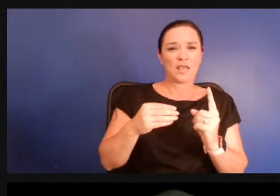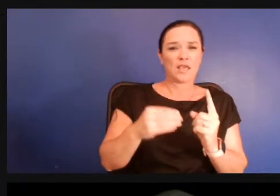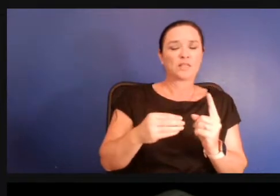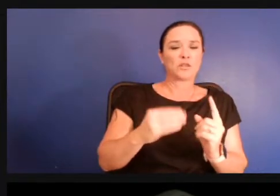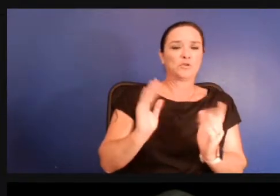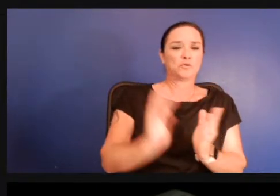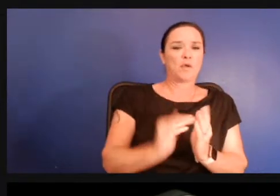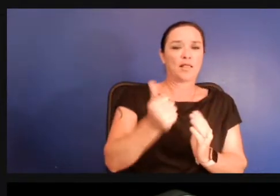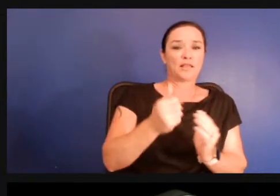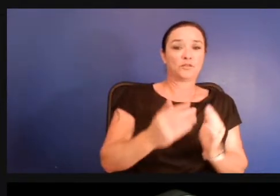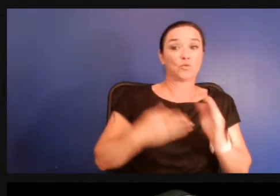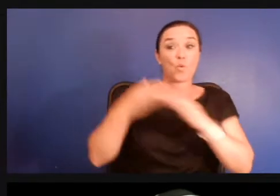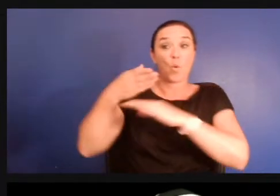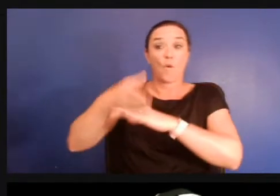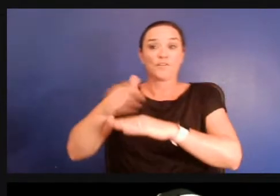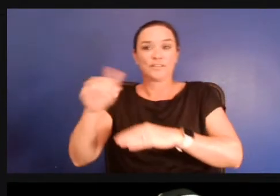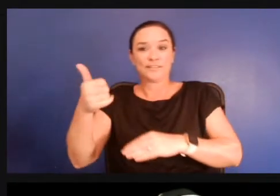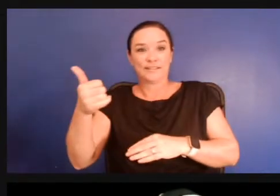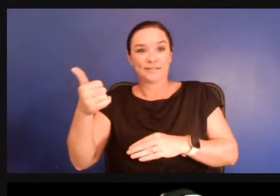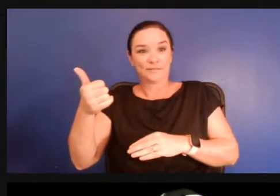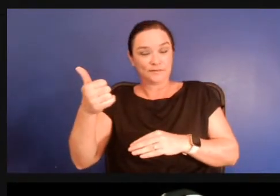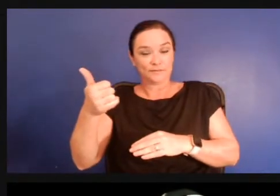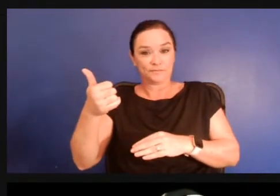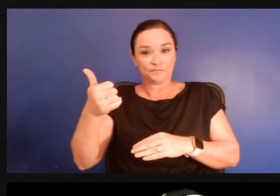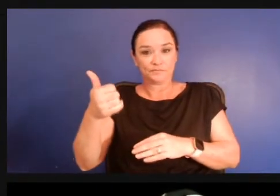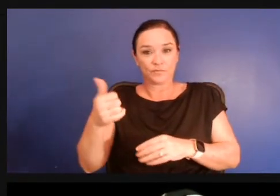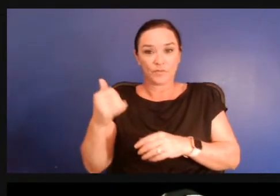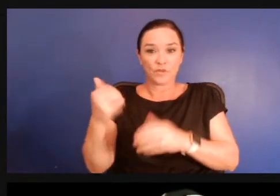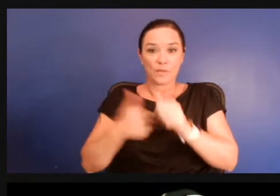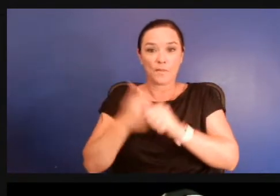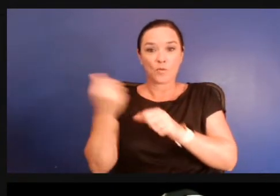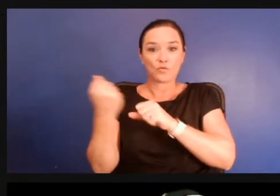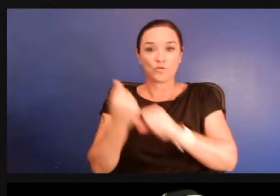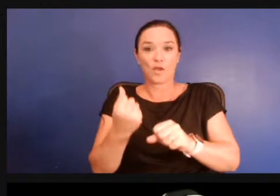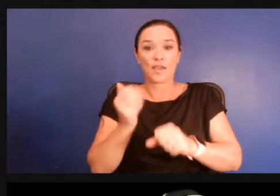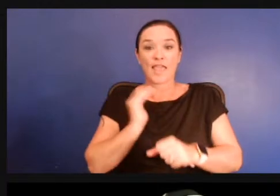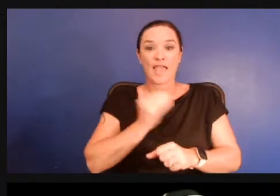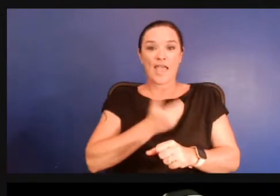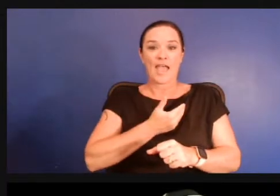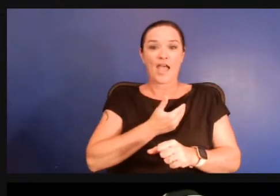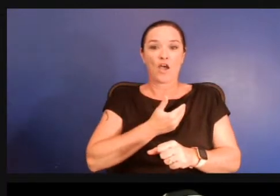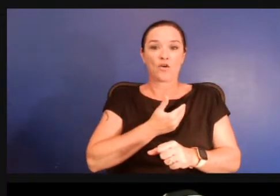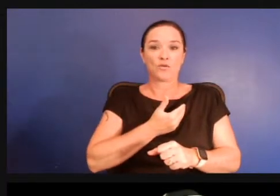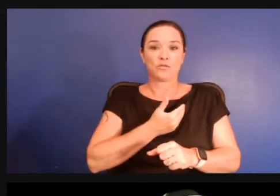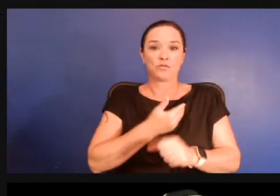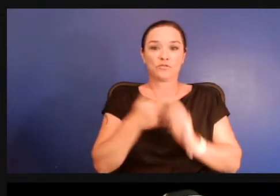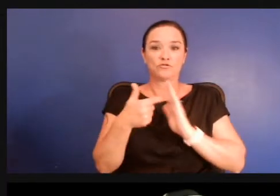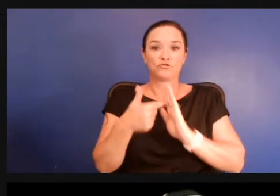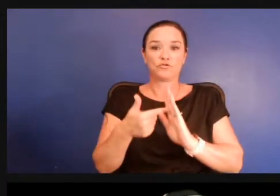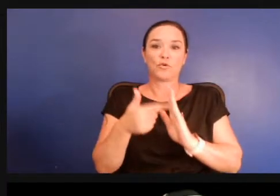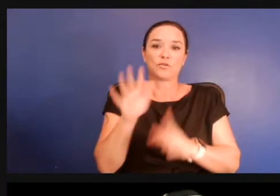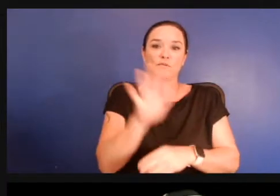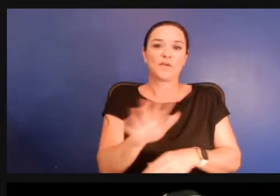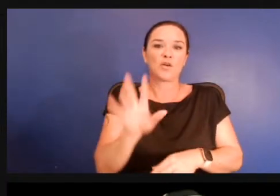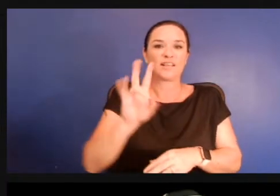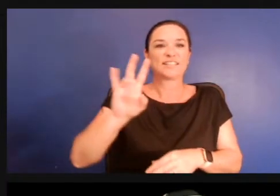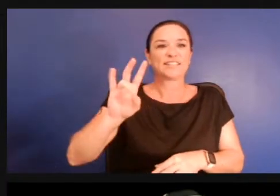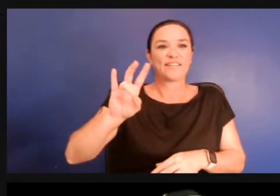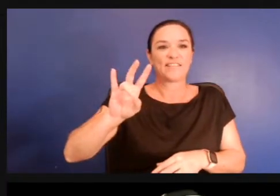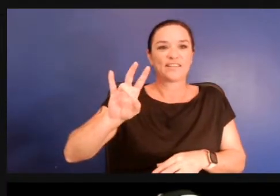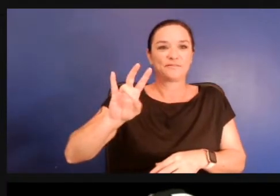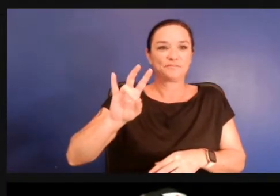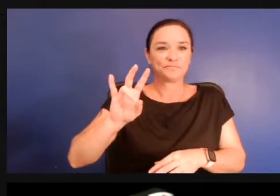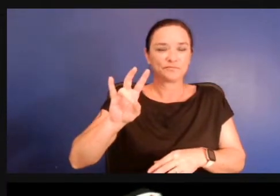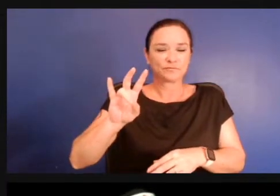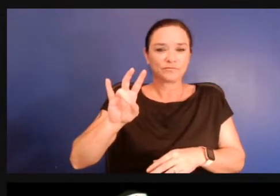up to over 10 being the highest. Ours is registering in at a 7, more or less, right here in the middle, towards a little bit towards